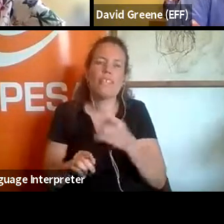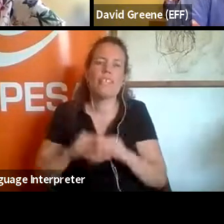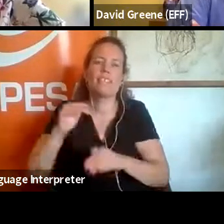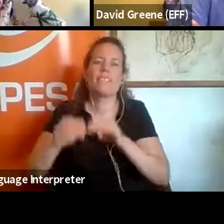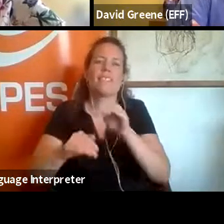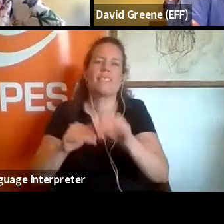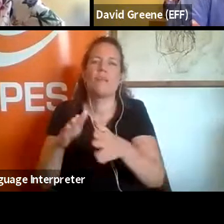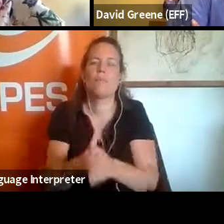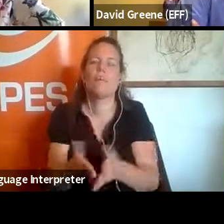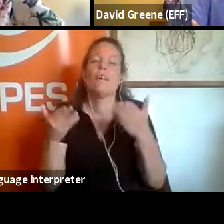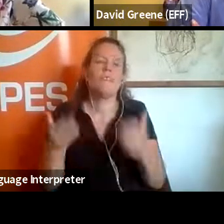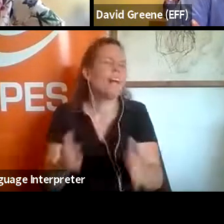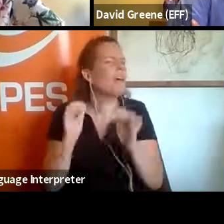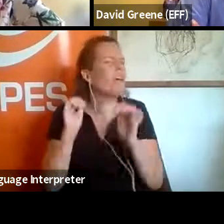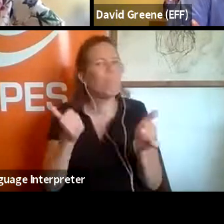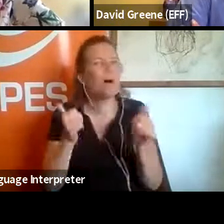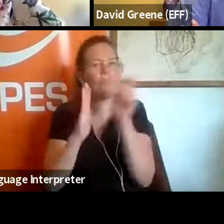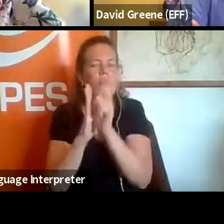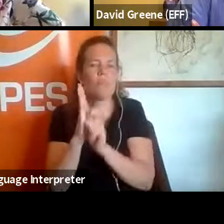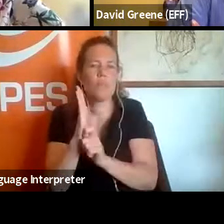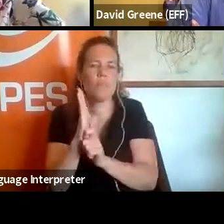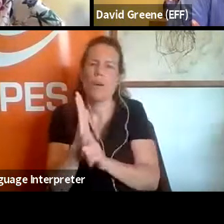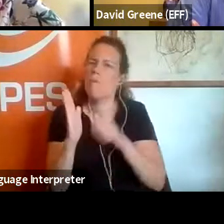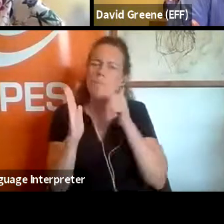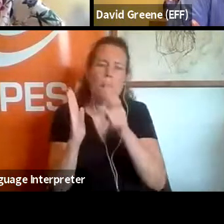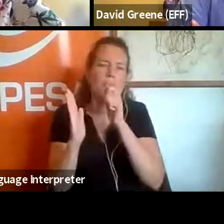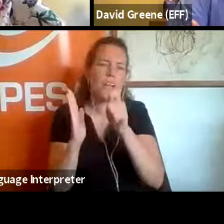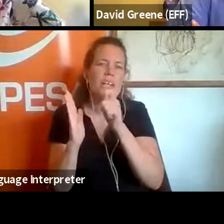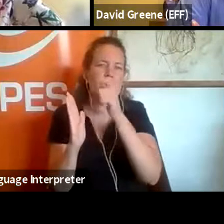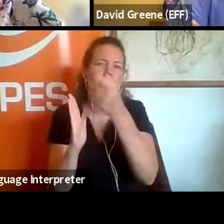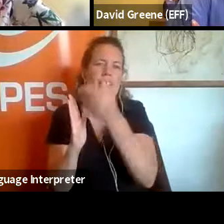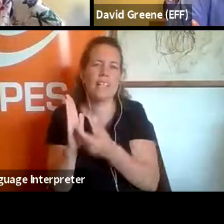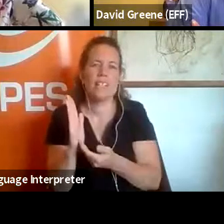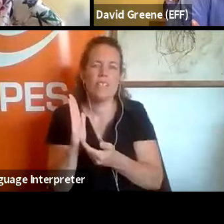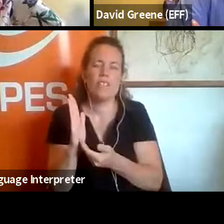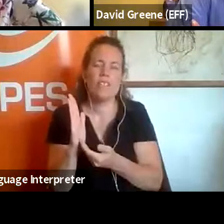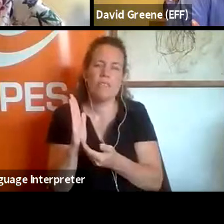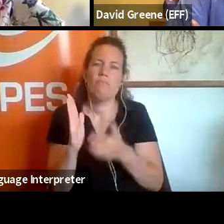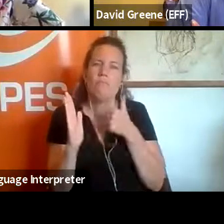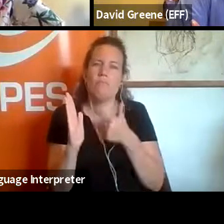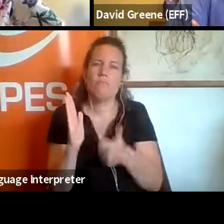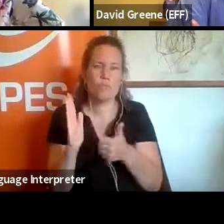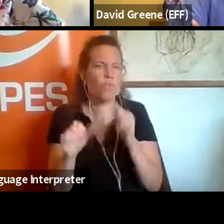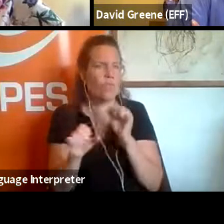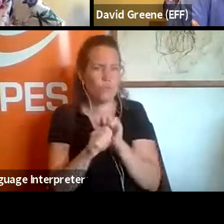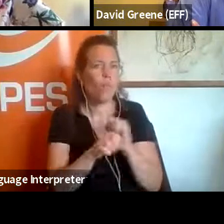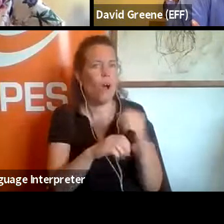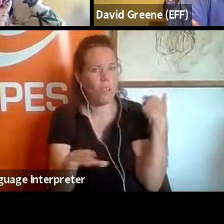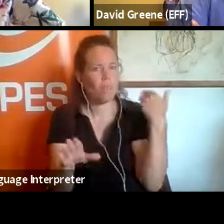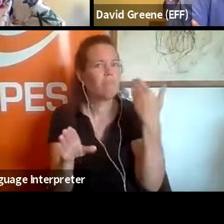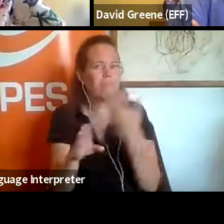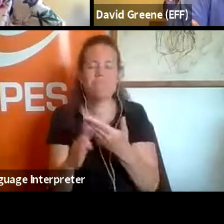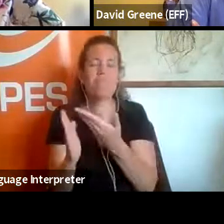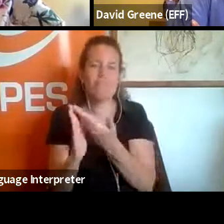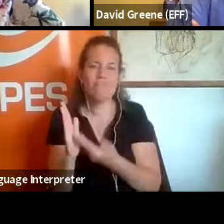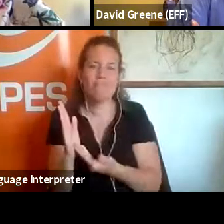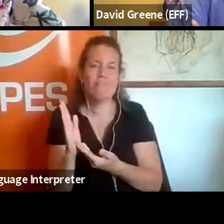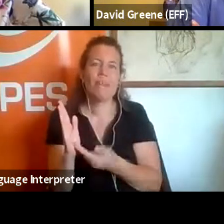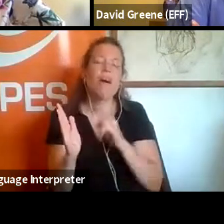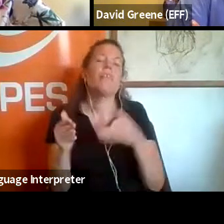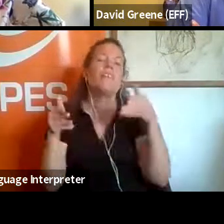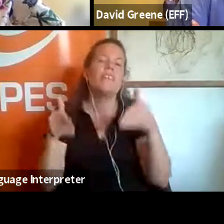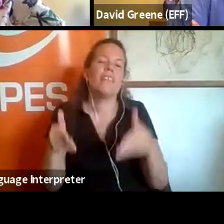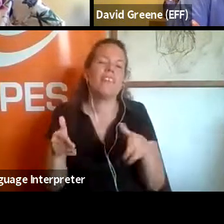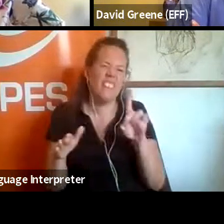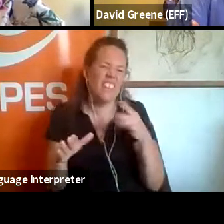this fantastic report, excellent recommendations, feedback from everybody. And as David said, one thing that we wanted to do is how